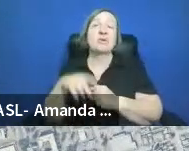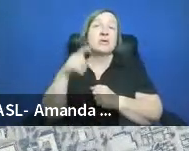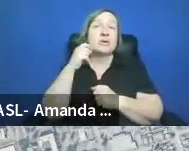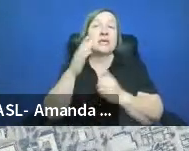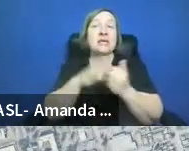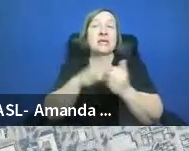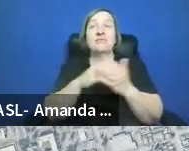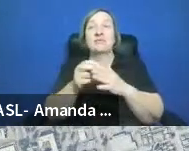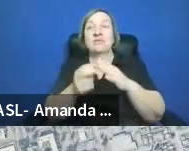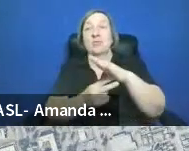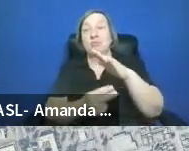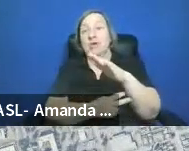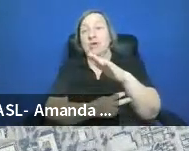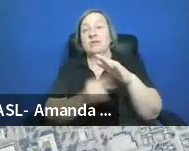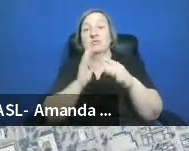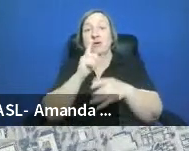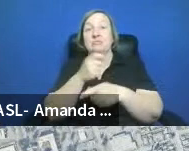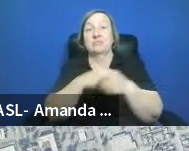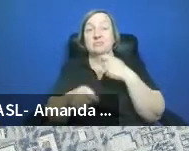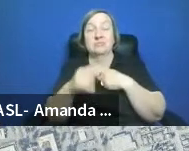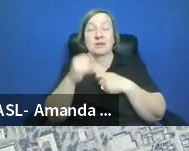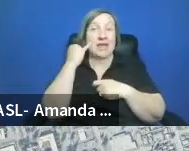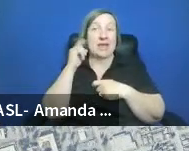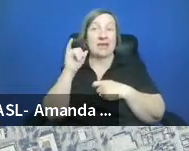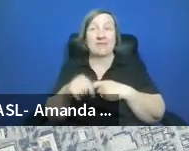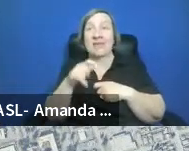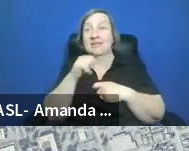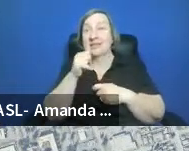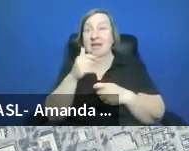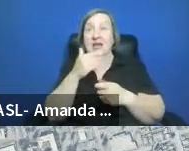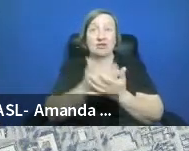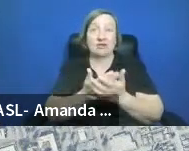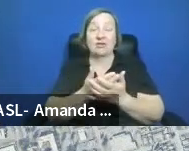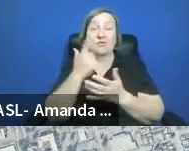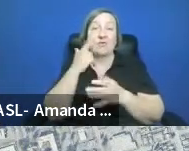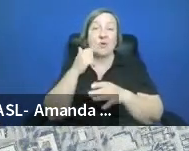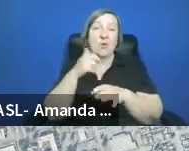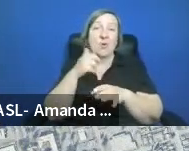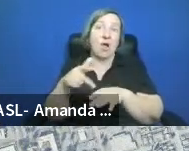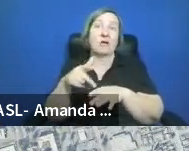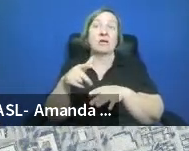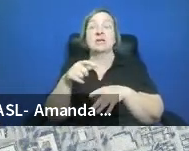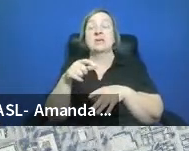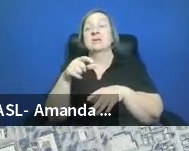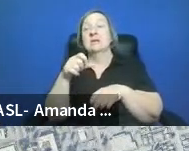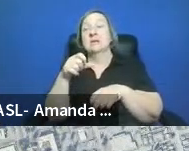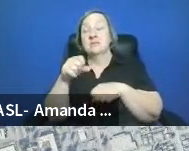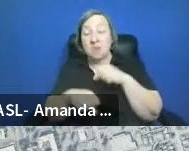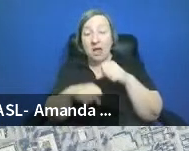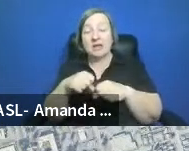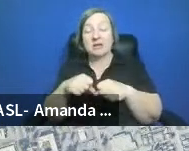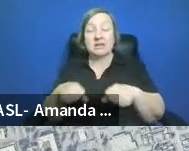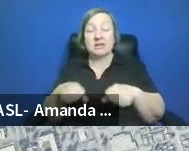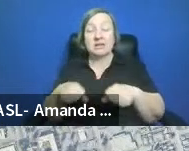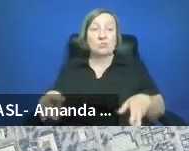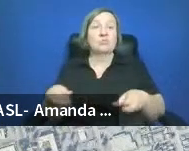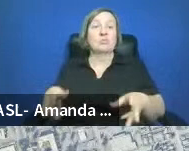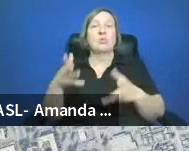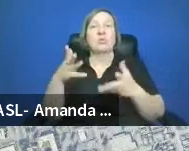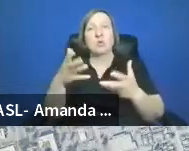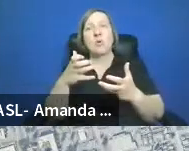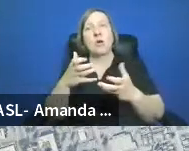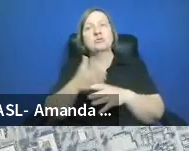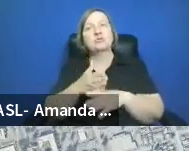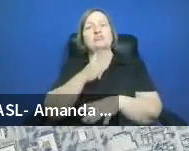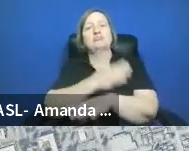replaced, if the facilities there aren't conducive to walking, biking, rolling, we want to make sure that those are great facilities for